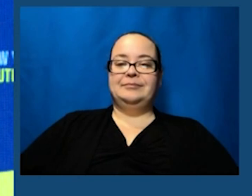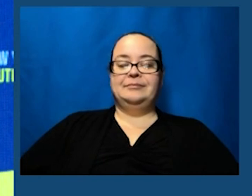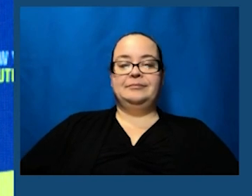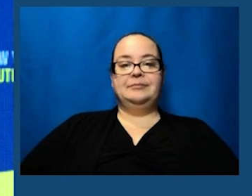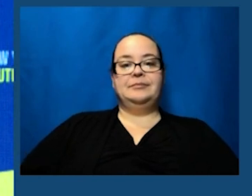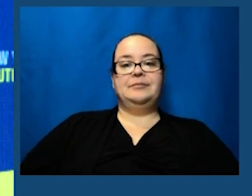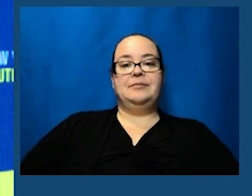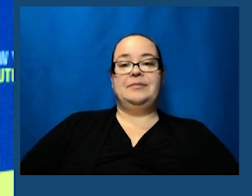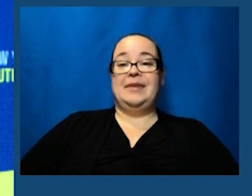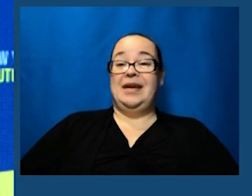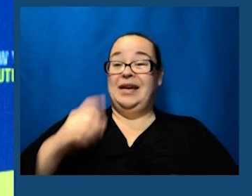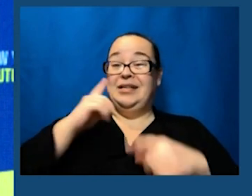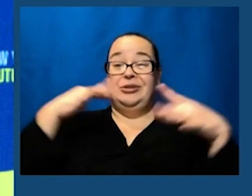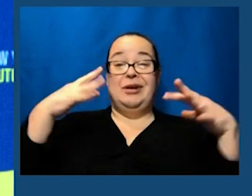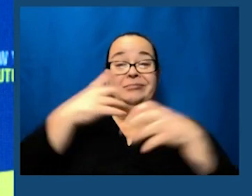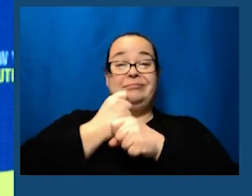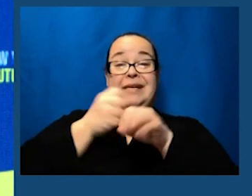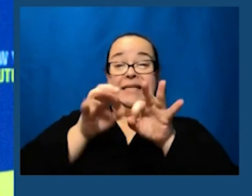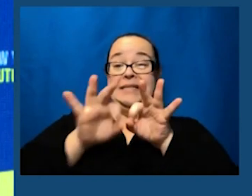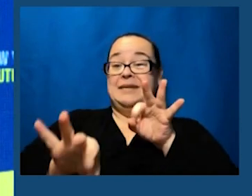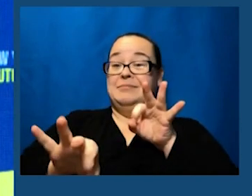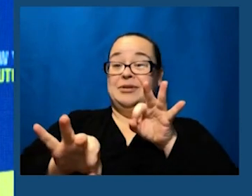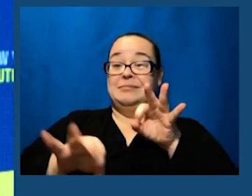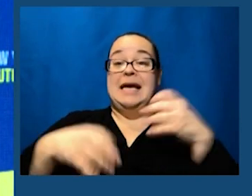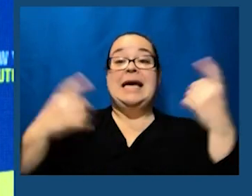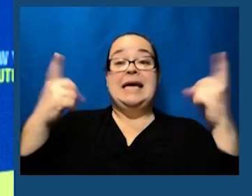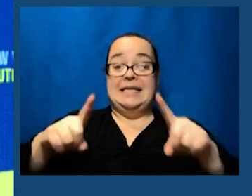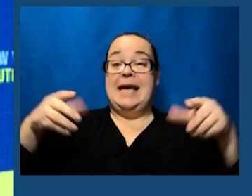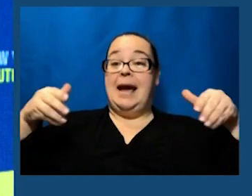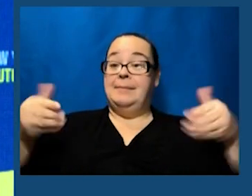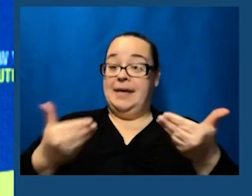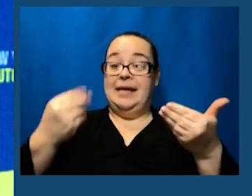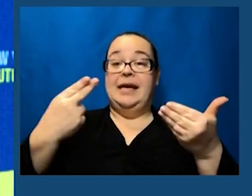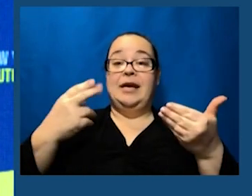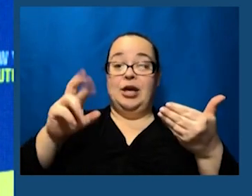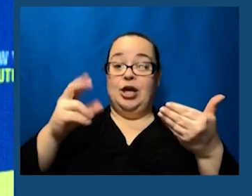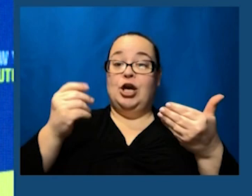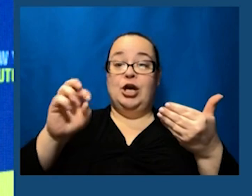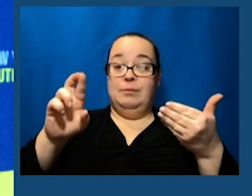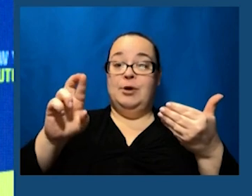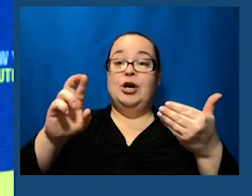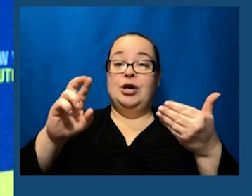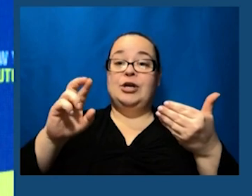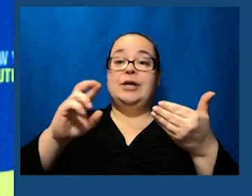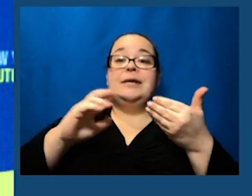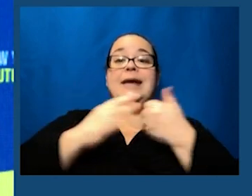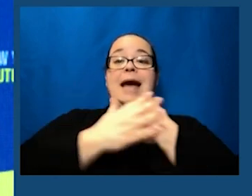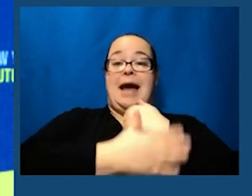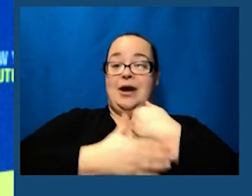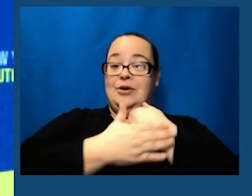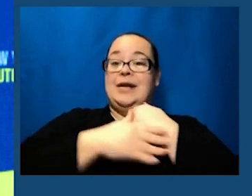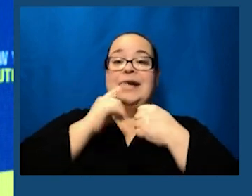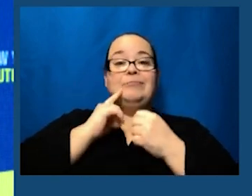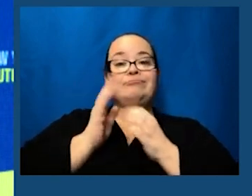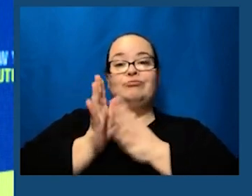it simply, it's happening in Herkimer County. We look forward to your presentation.